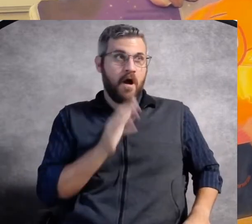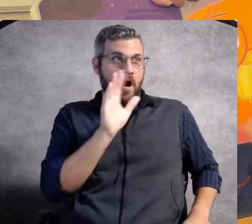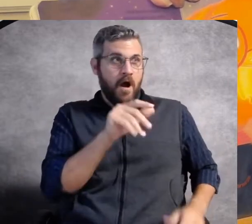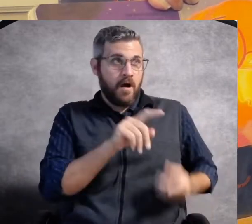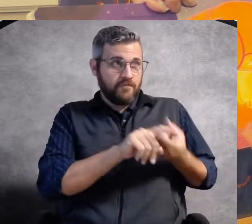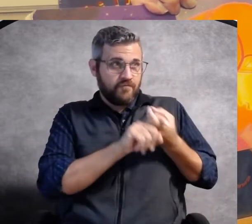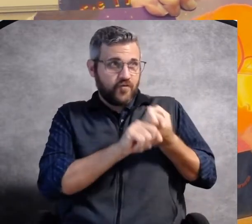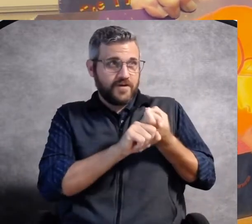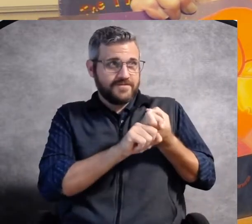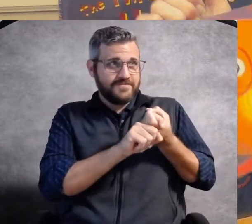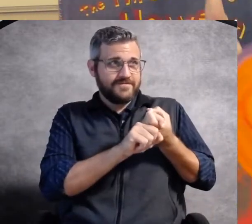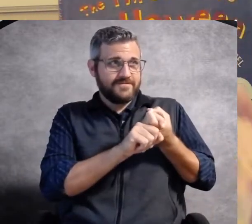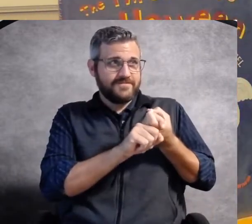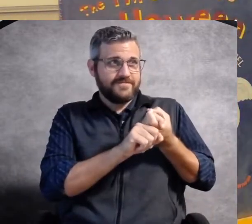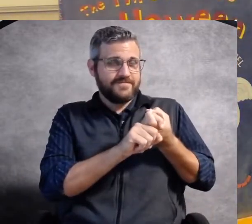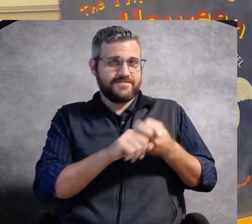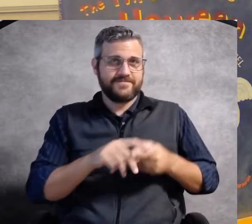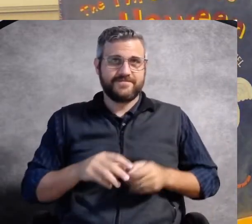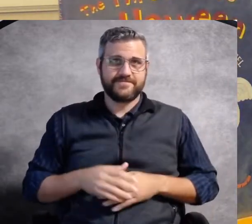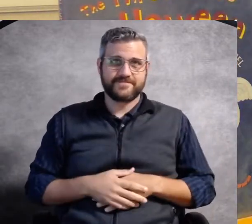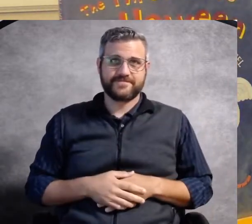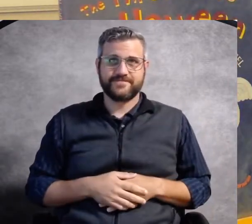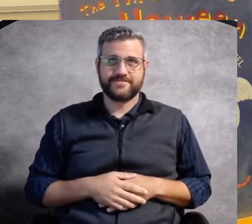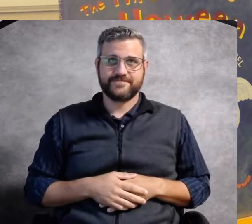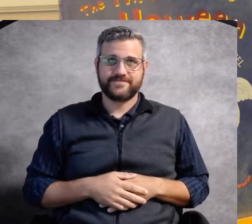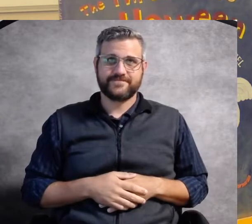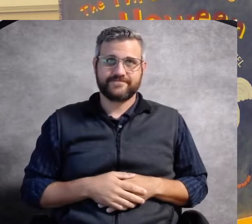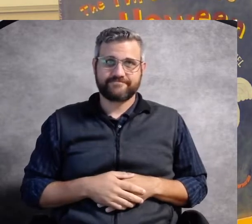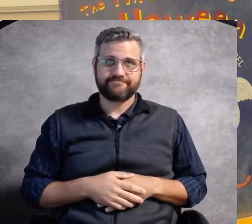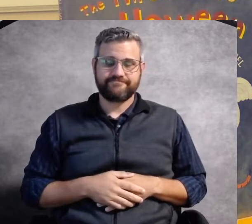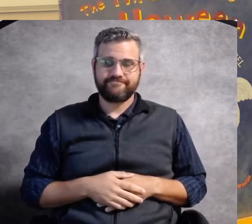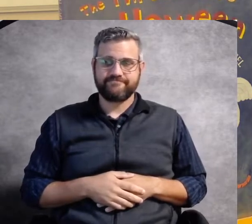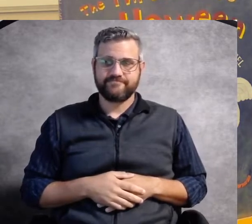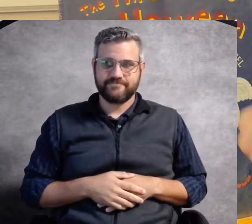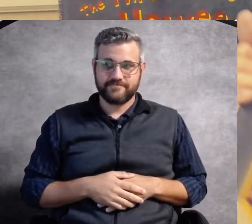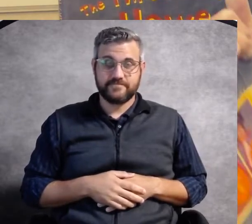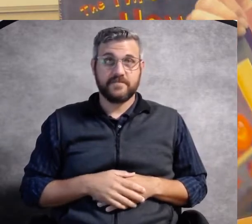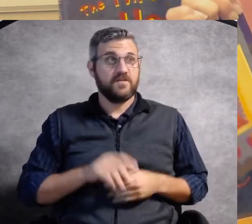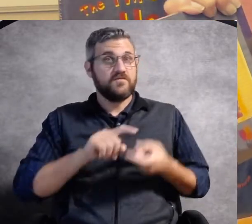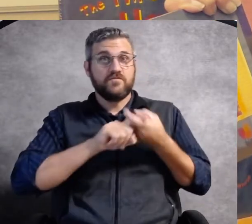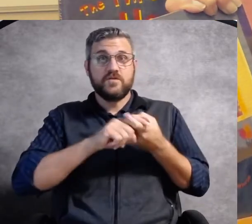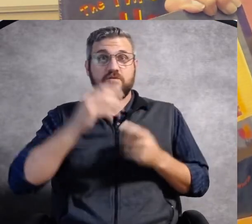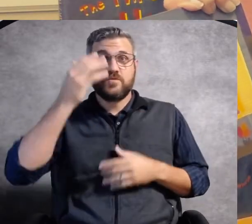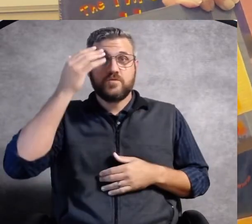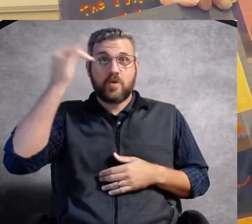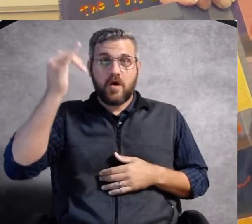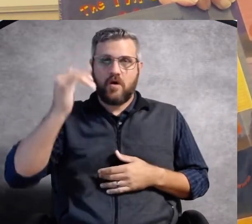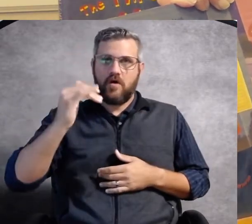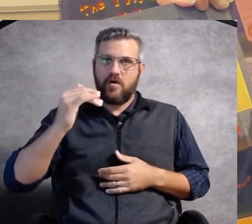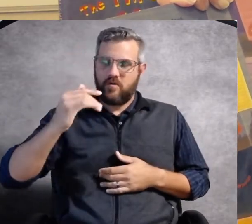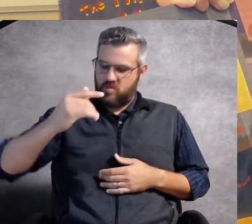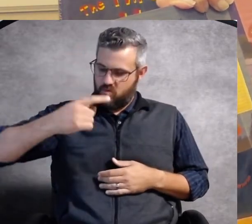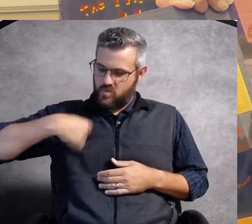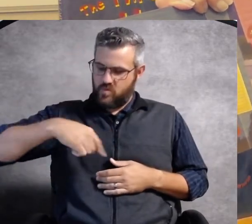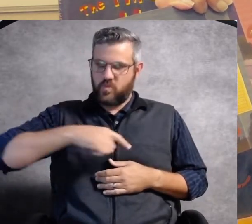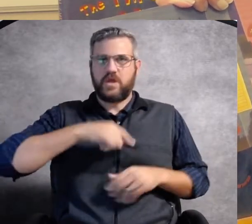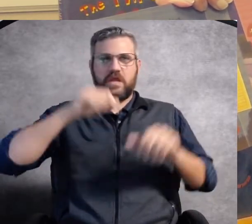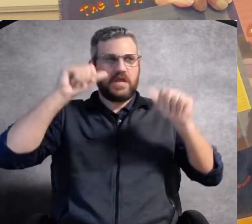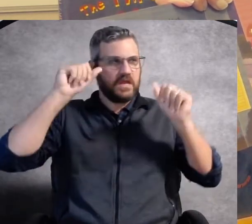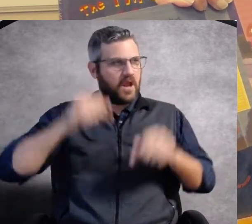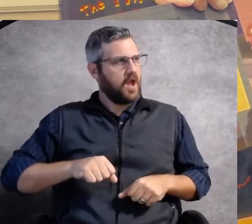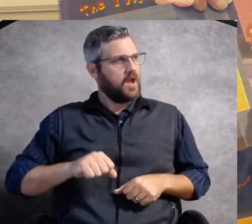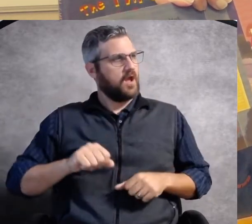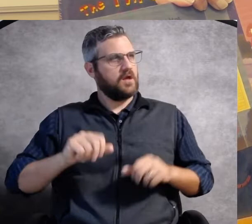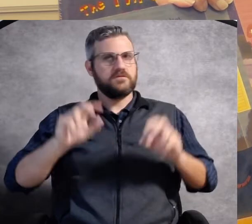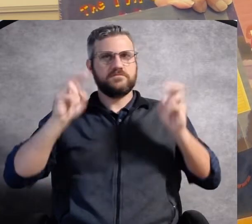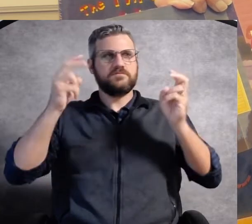be friends. Because We always